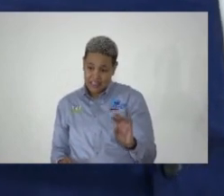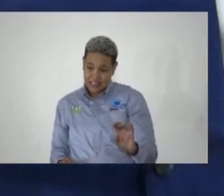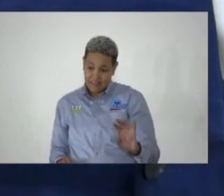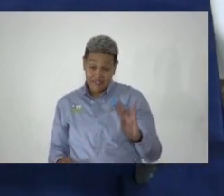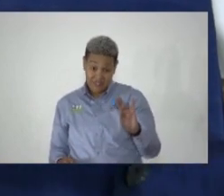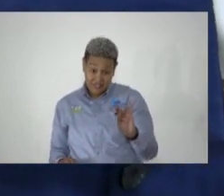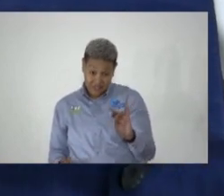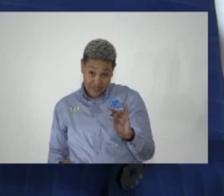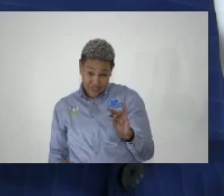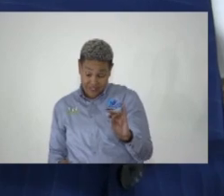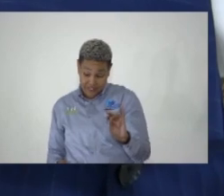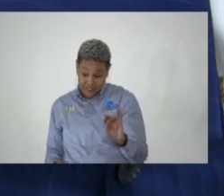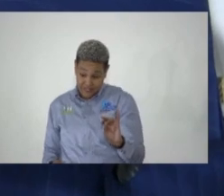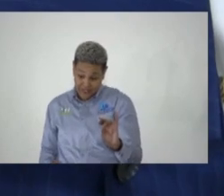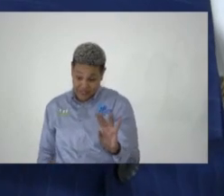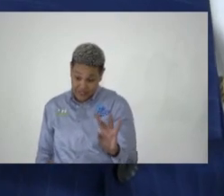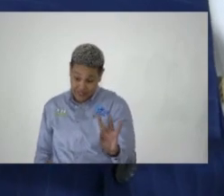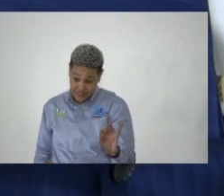70,